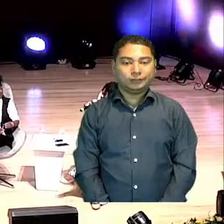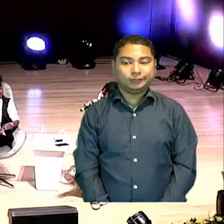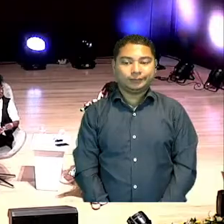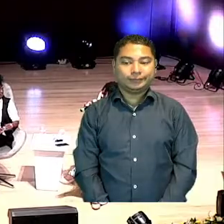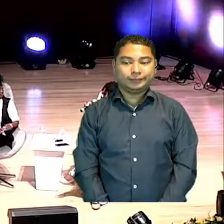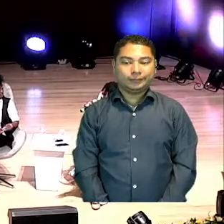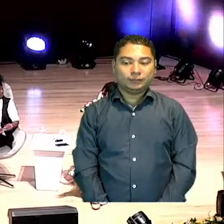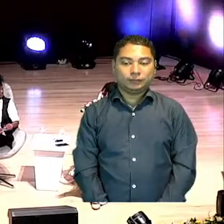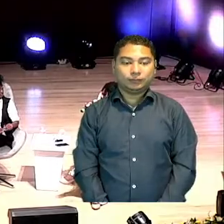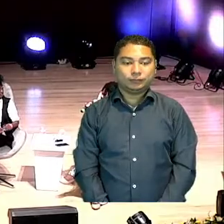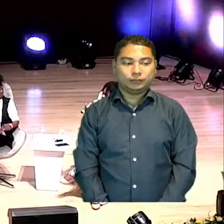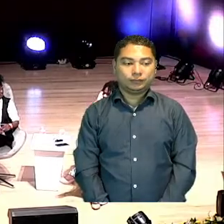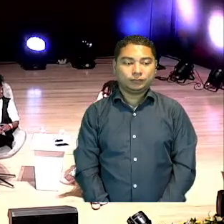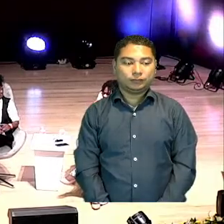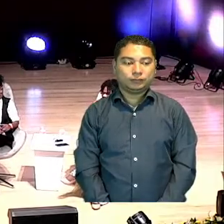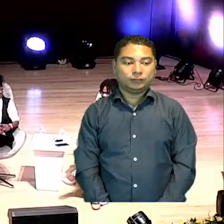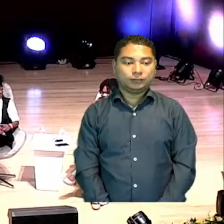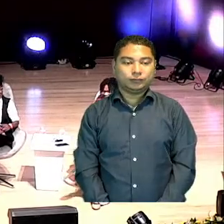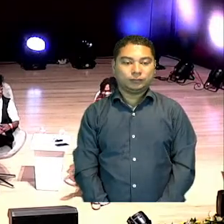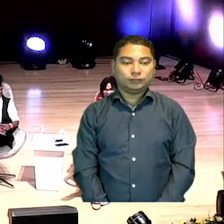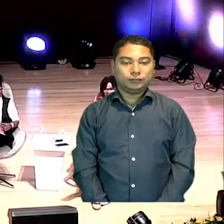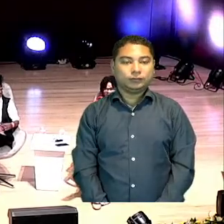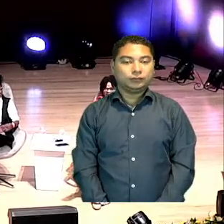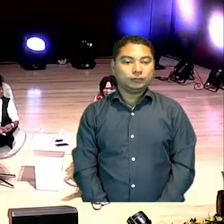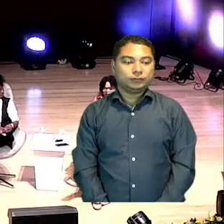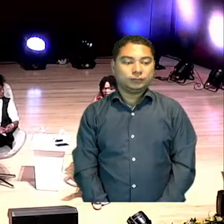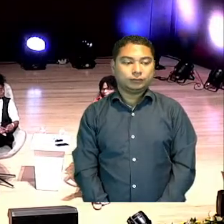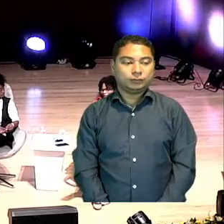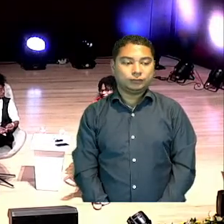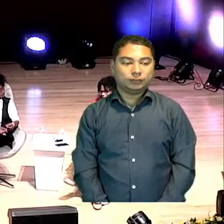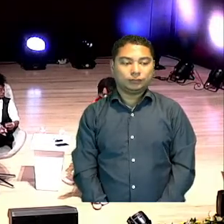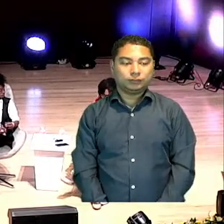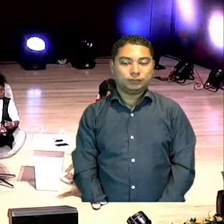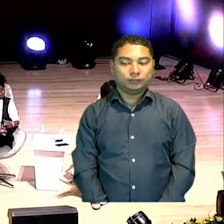Yes, Consuelo. Shall we continue?